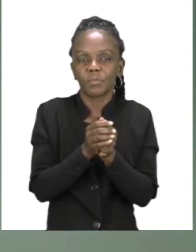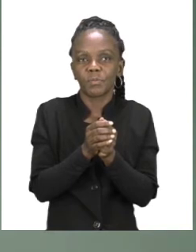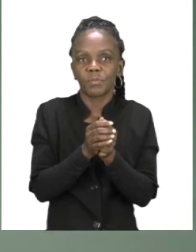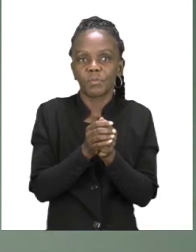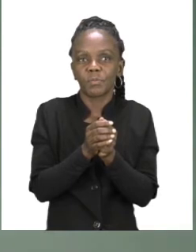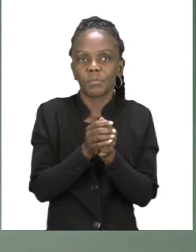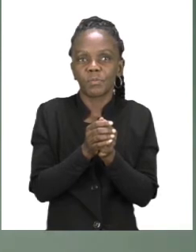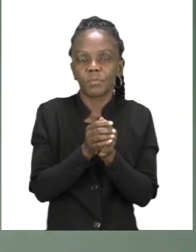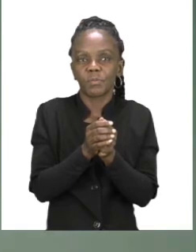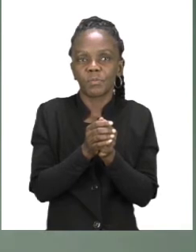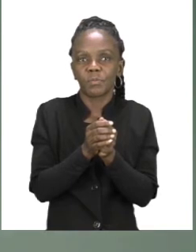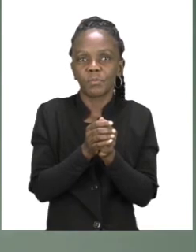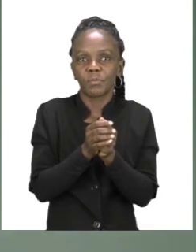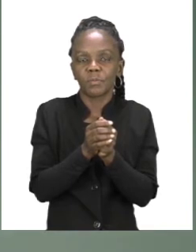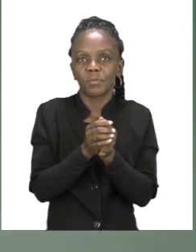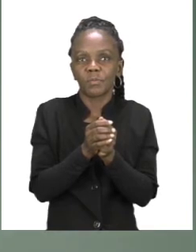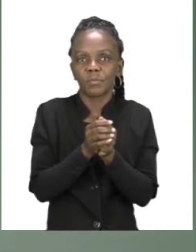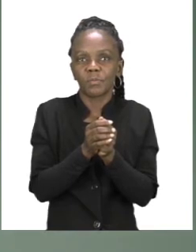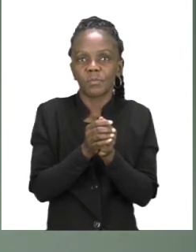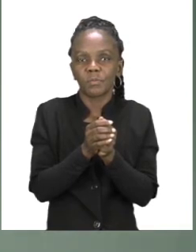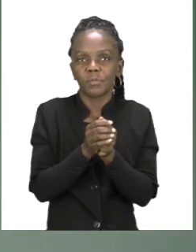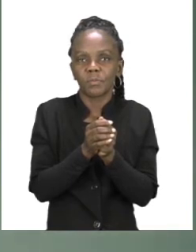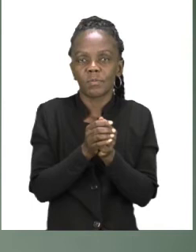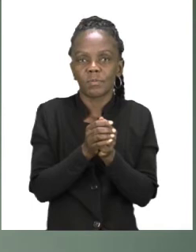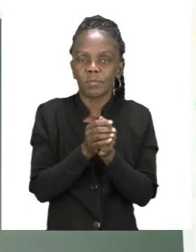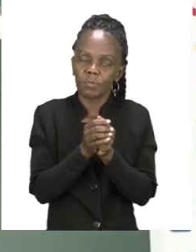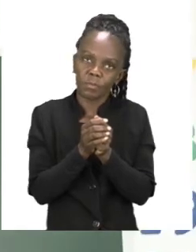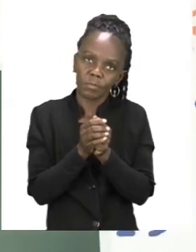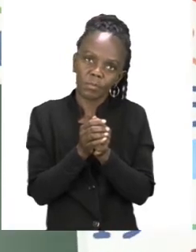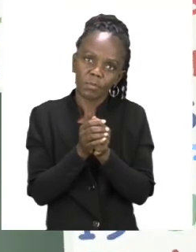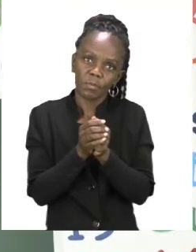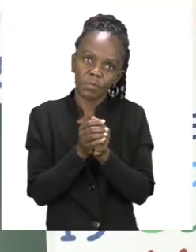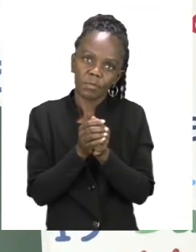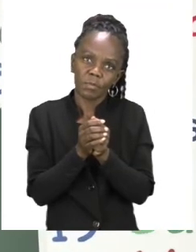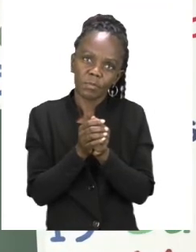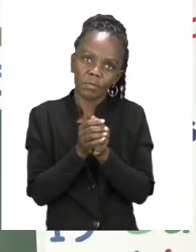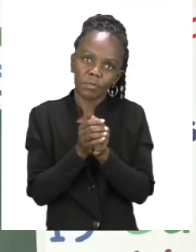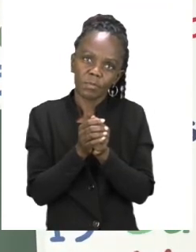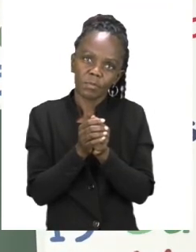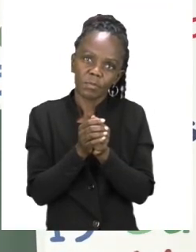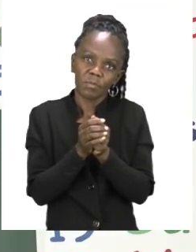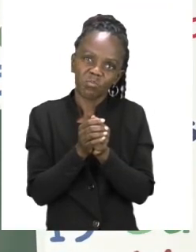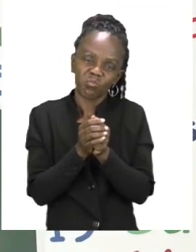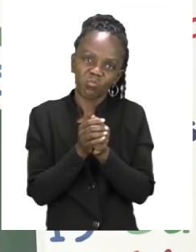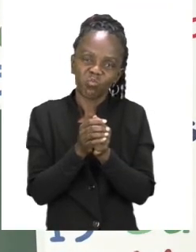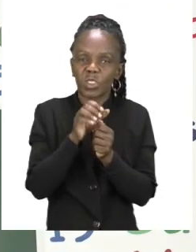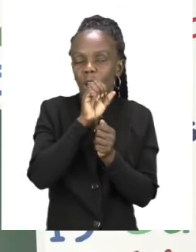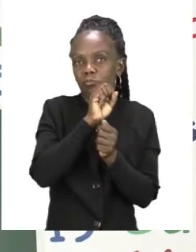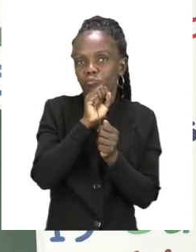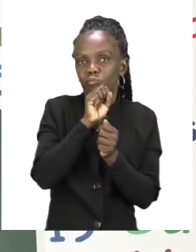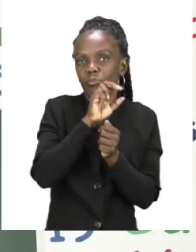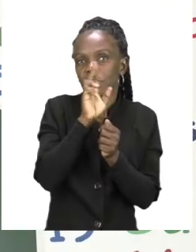are squares. This is called a hashtag. Everybody,